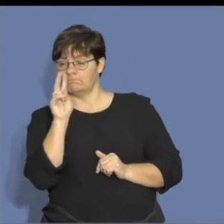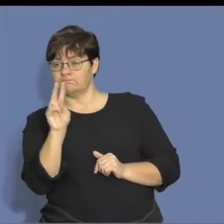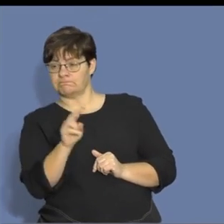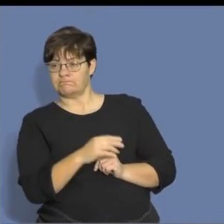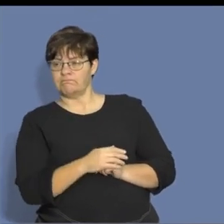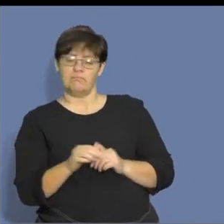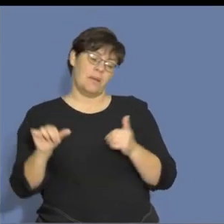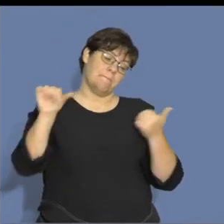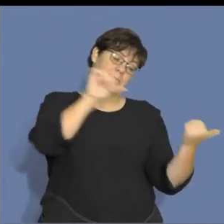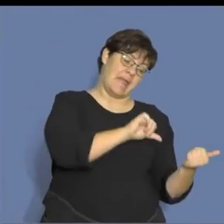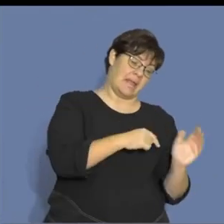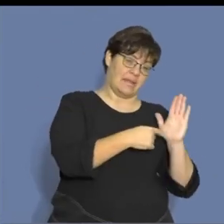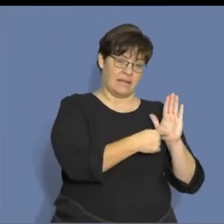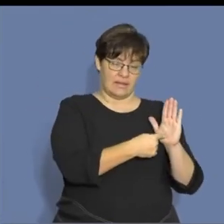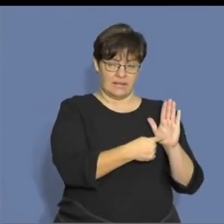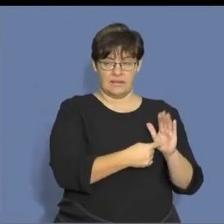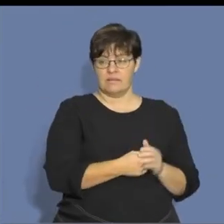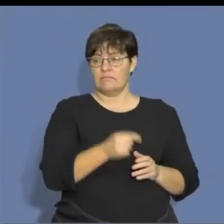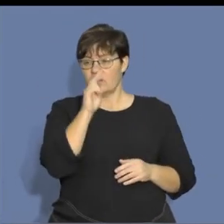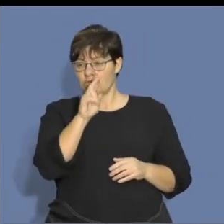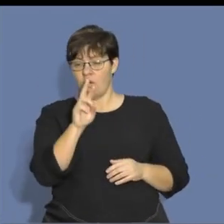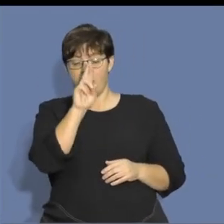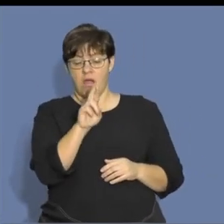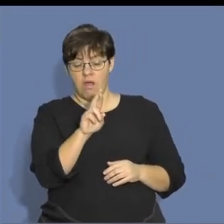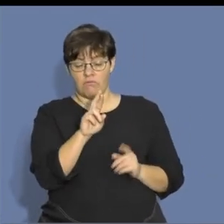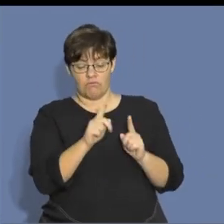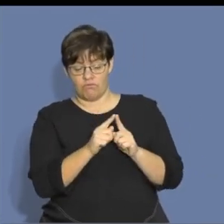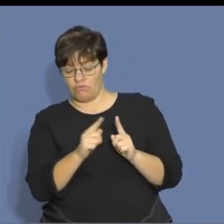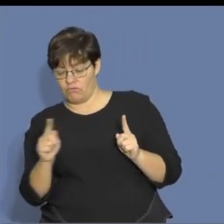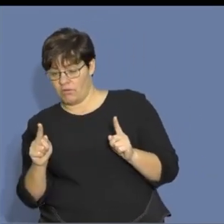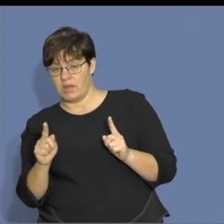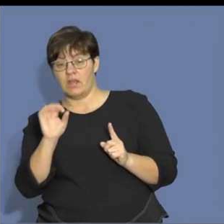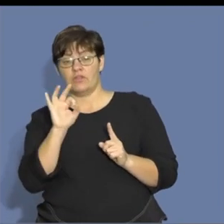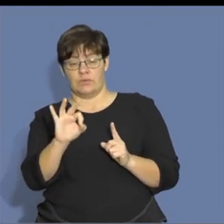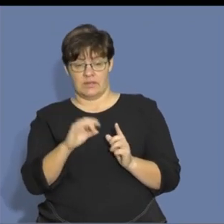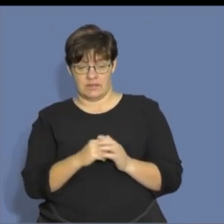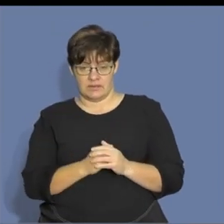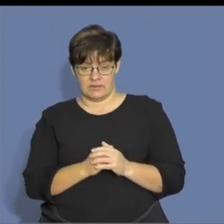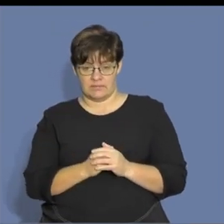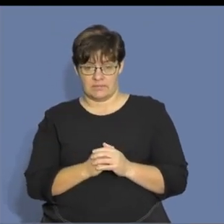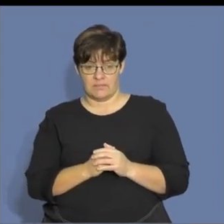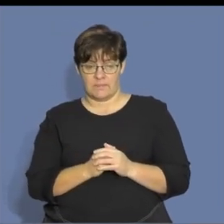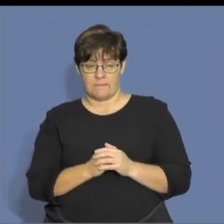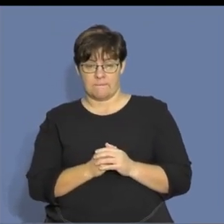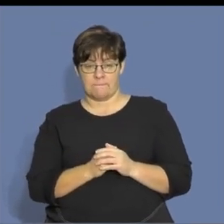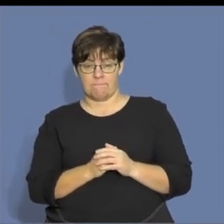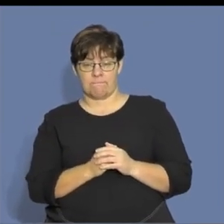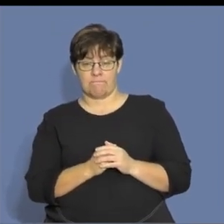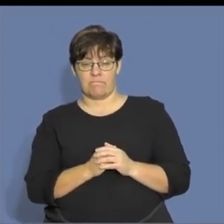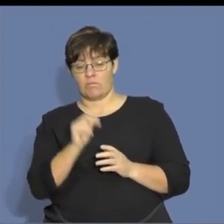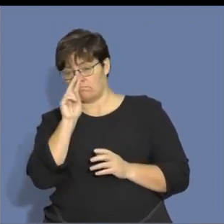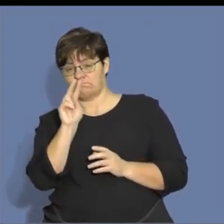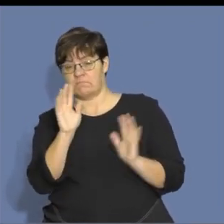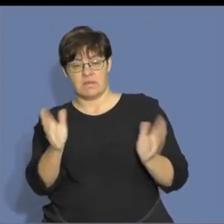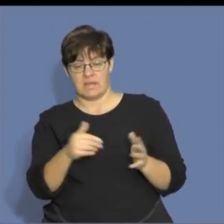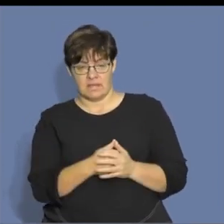going to go back to the previous slide, we saw that the radius ended up being 3 units just by inspection.